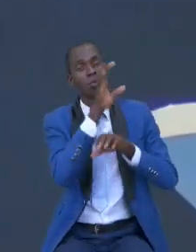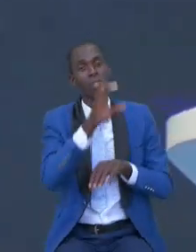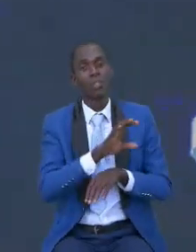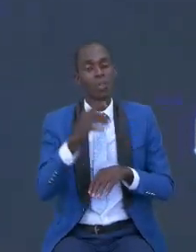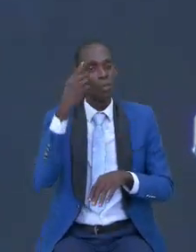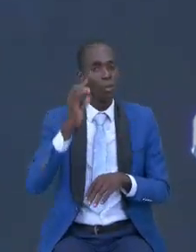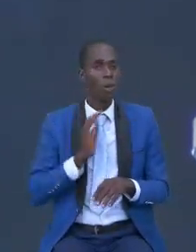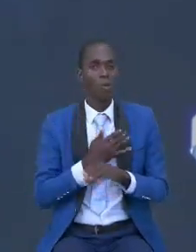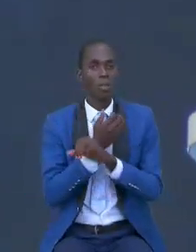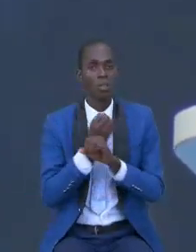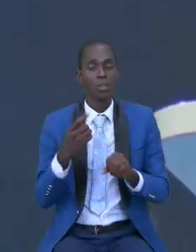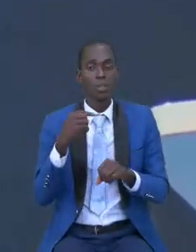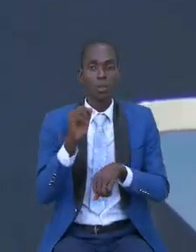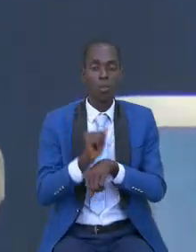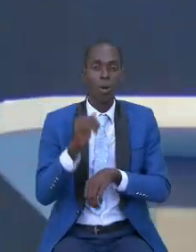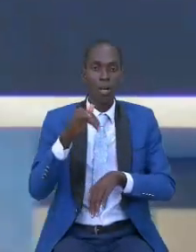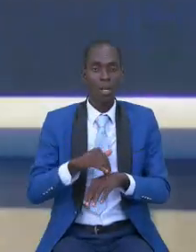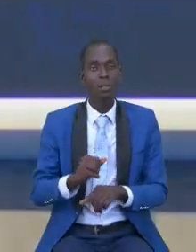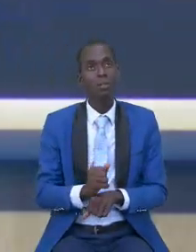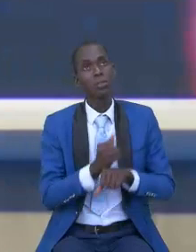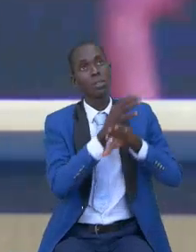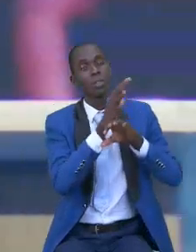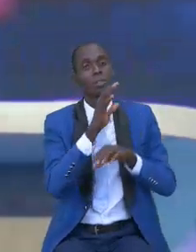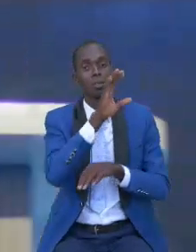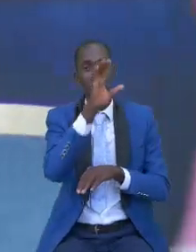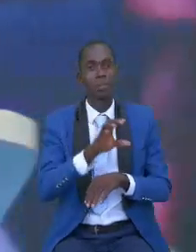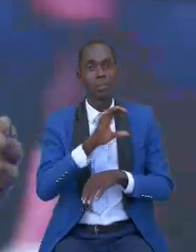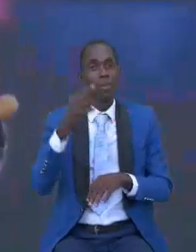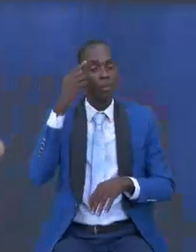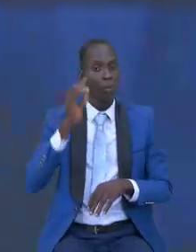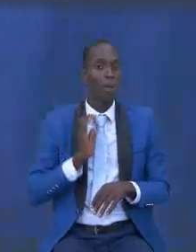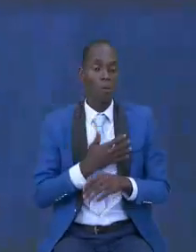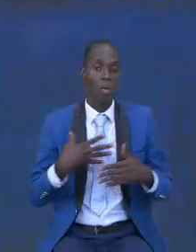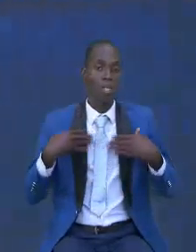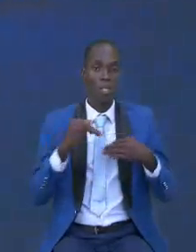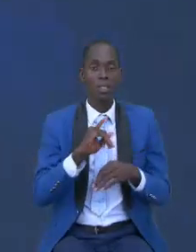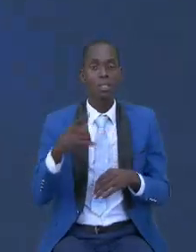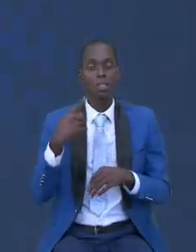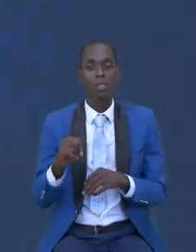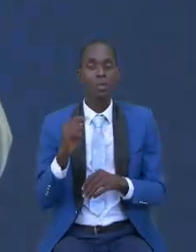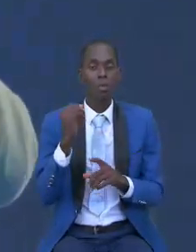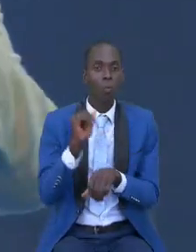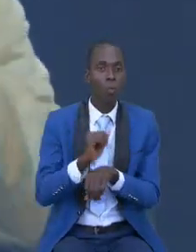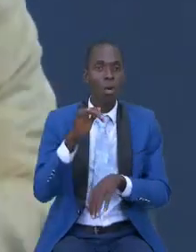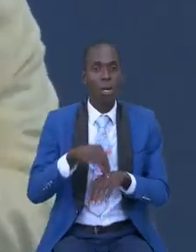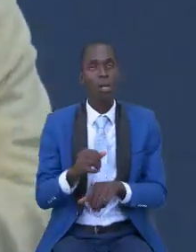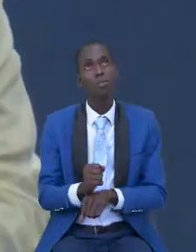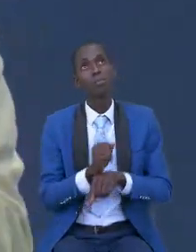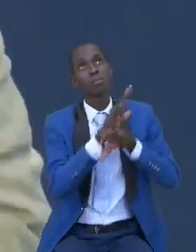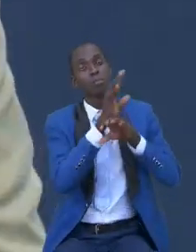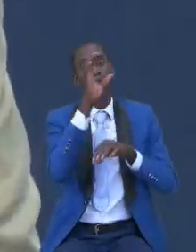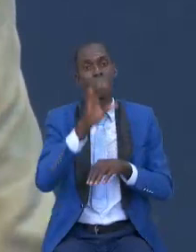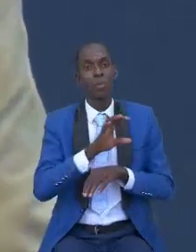for our healing, the work at Calvary for our deliverance, the